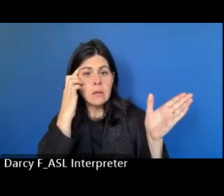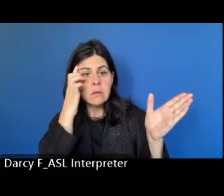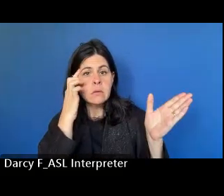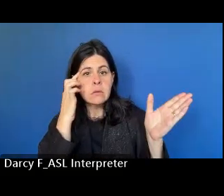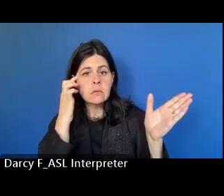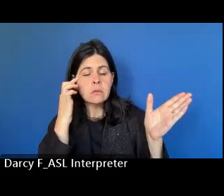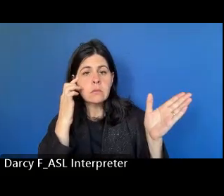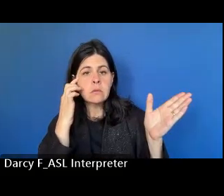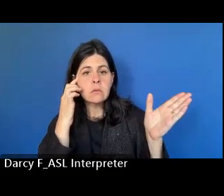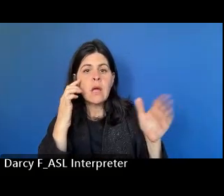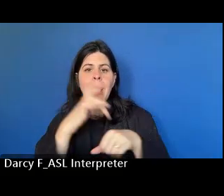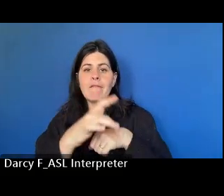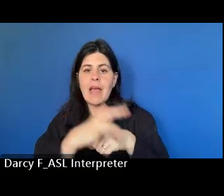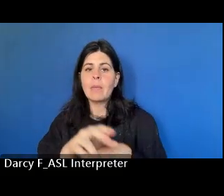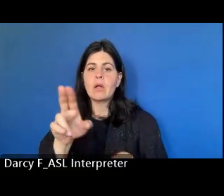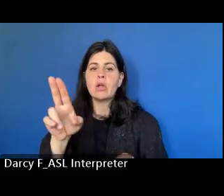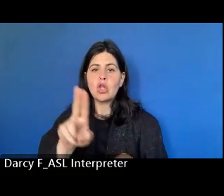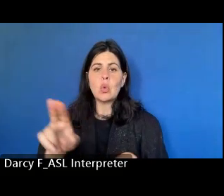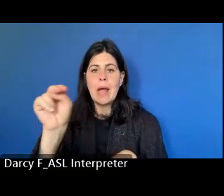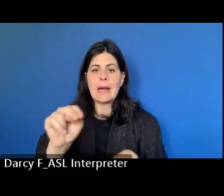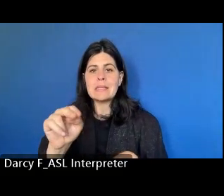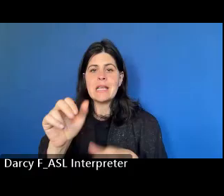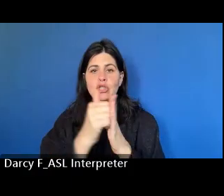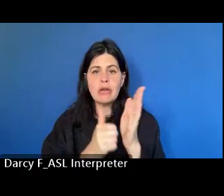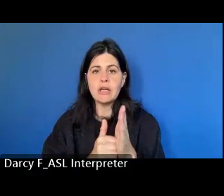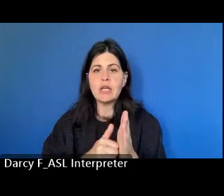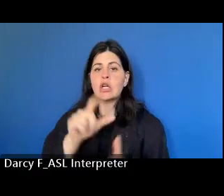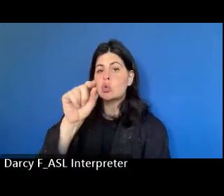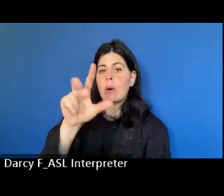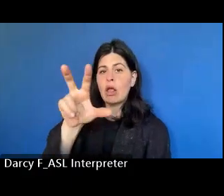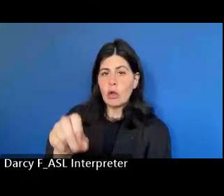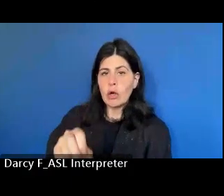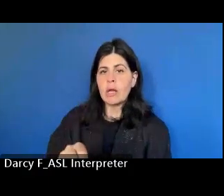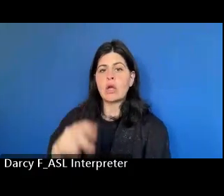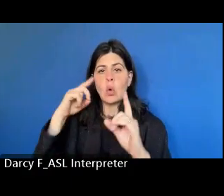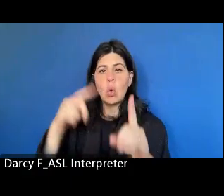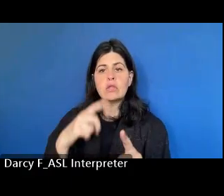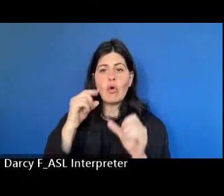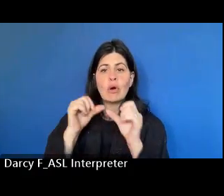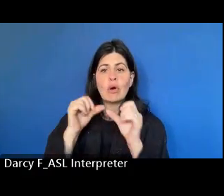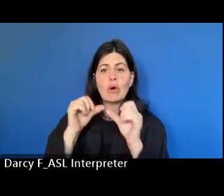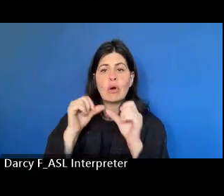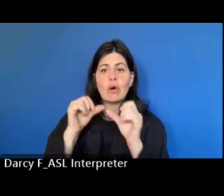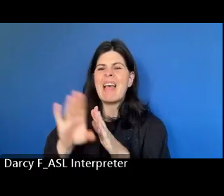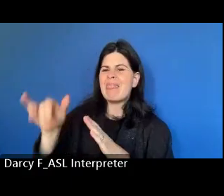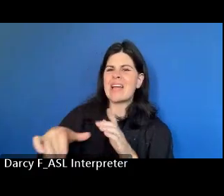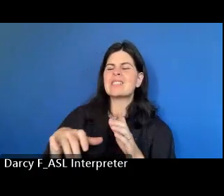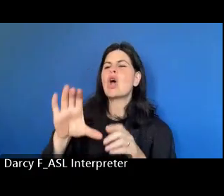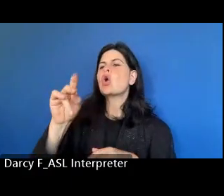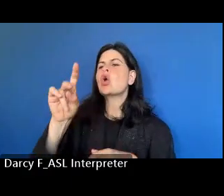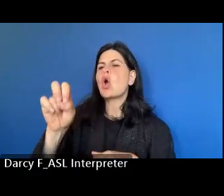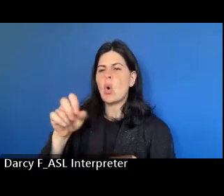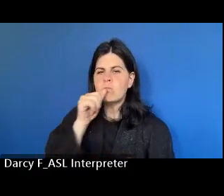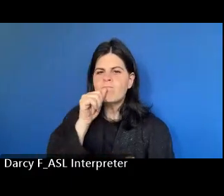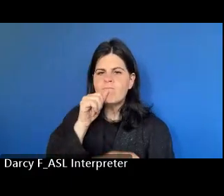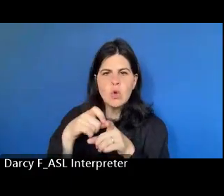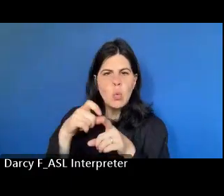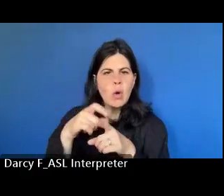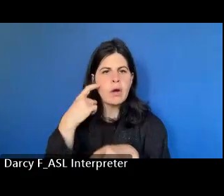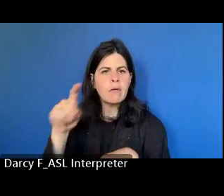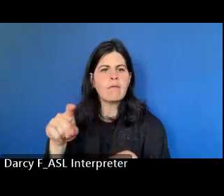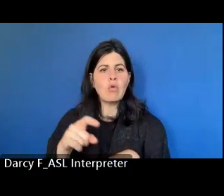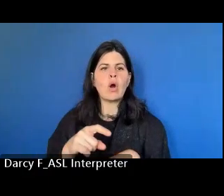Sustainable Development. Sustainable is a code word for totalitarianism, and these people are the same people who brought the global lockdowns. These people